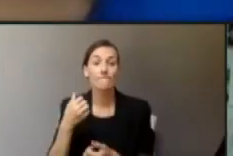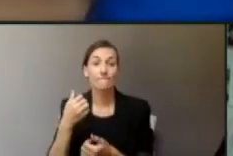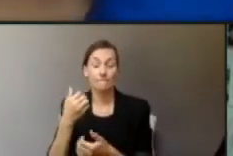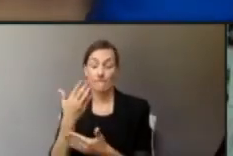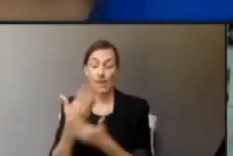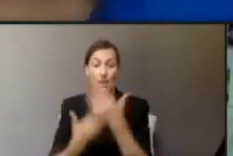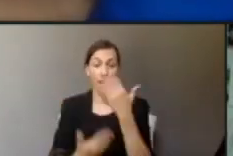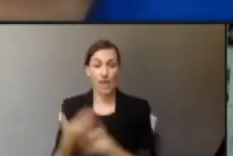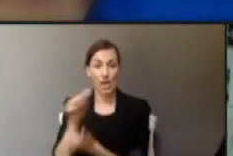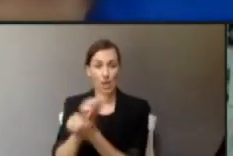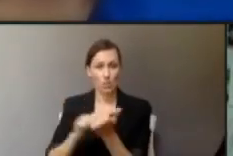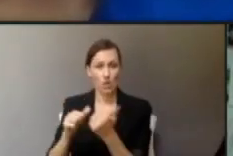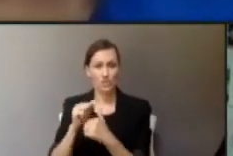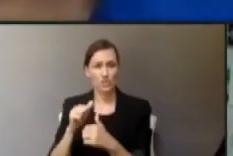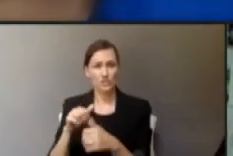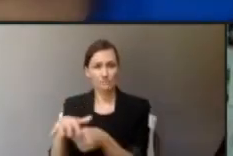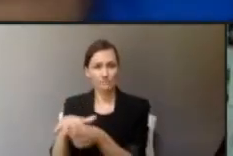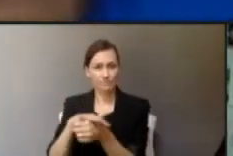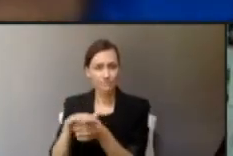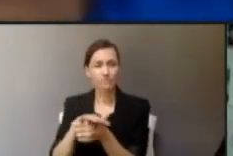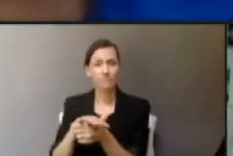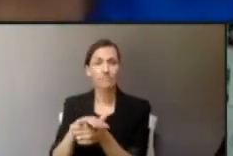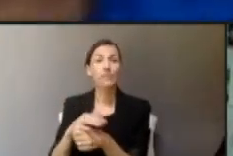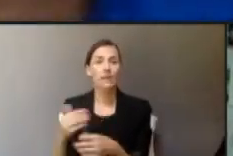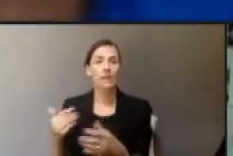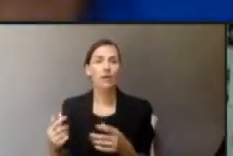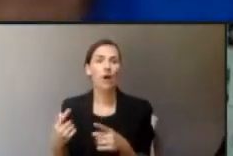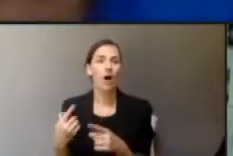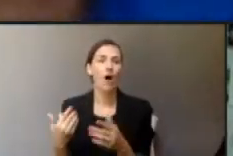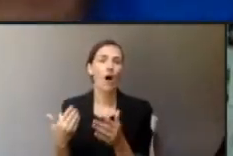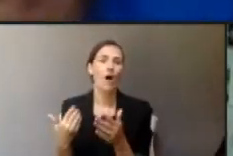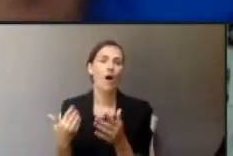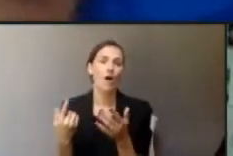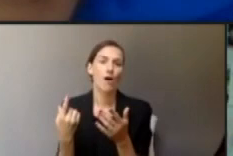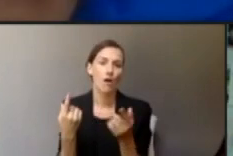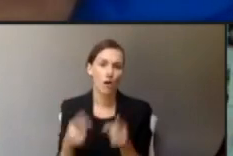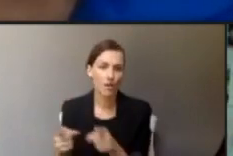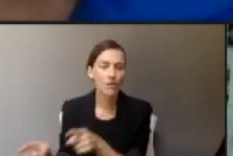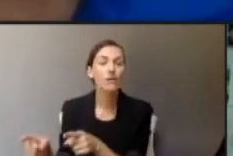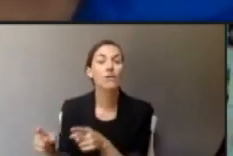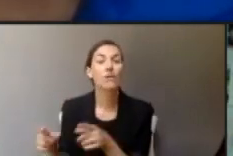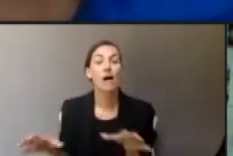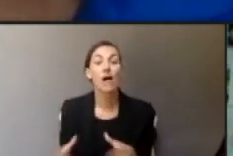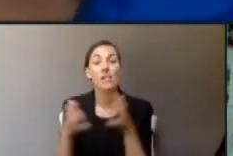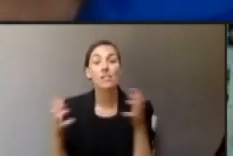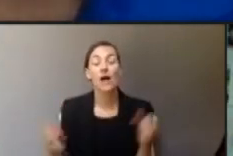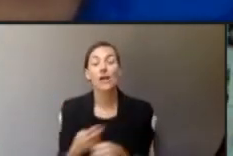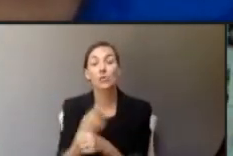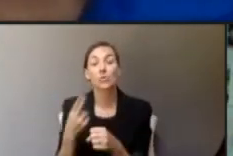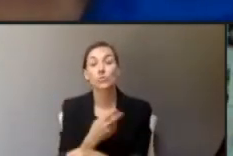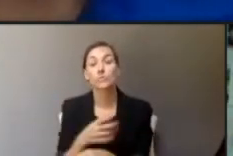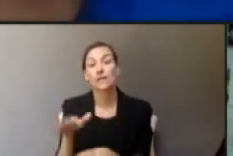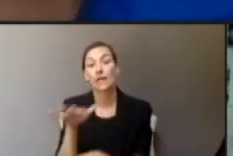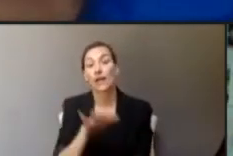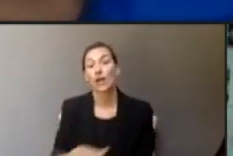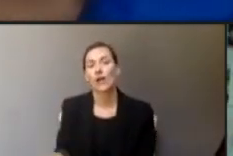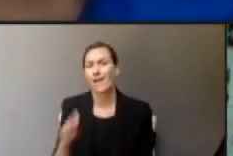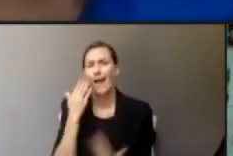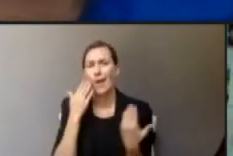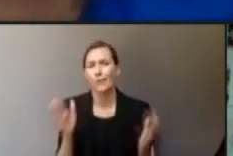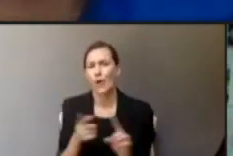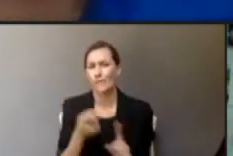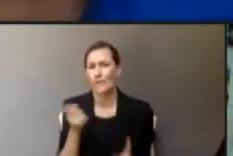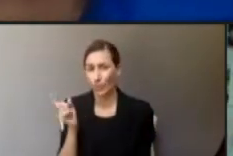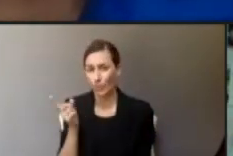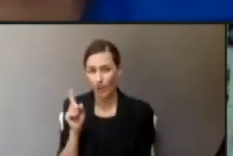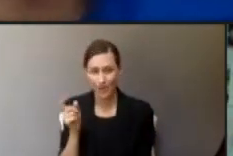in high or frequently used areas. And so, I'm not sure where that came from, if there's a